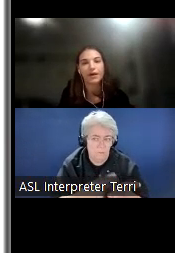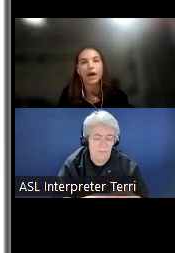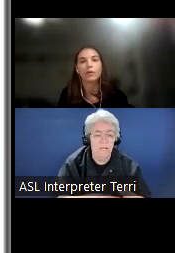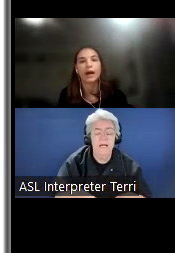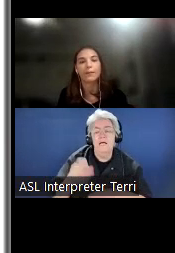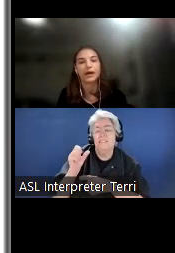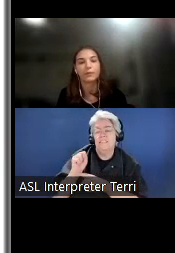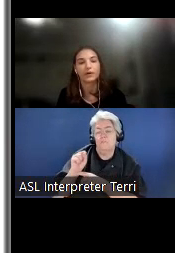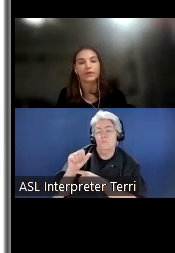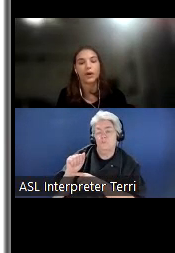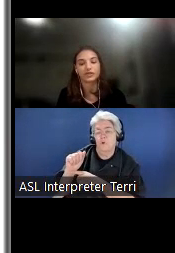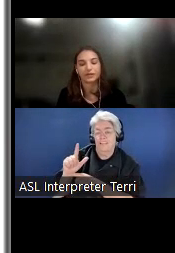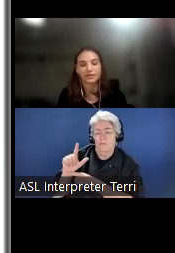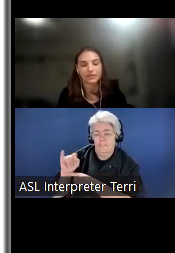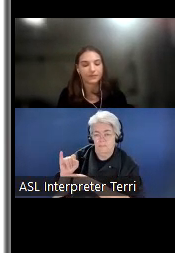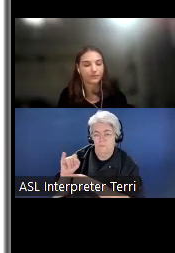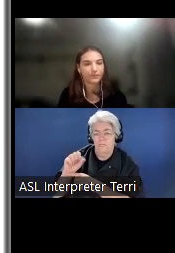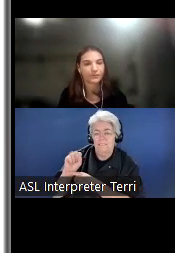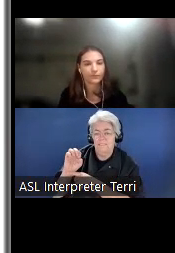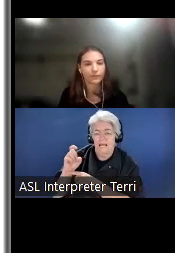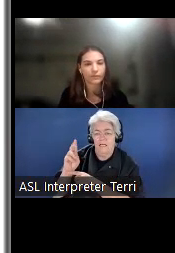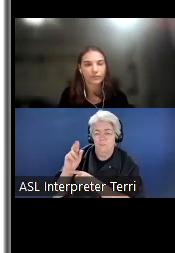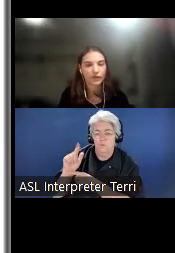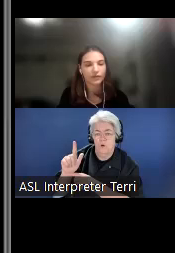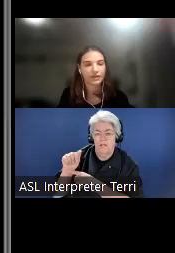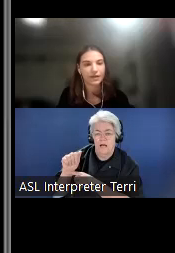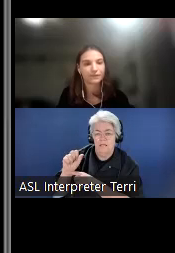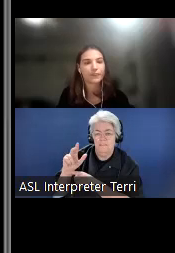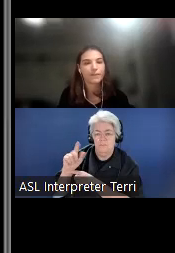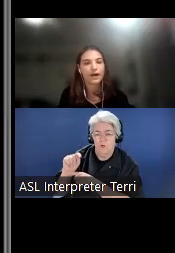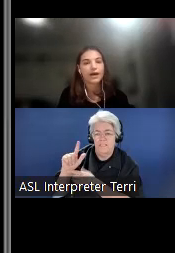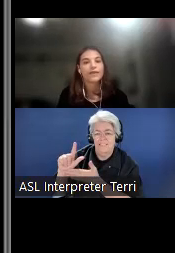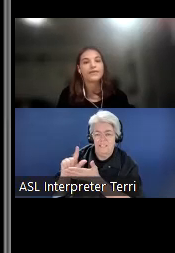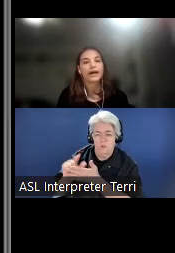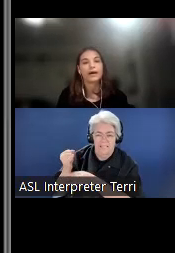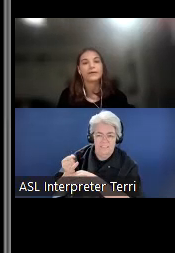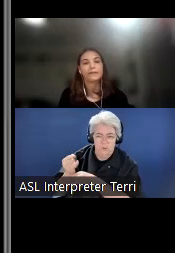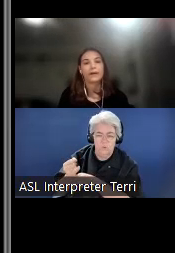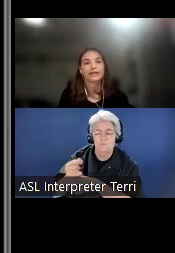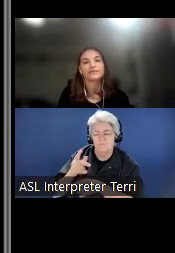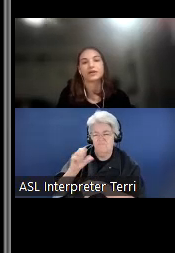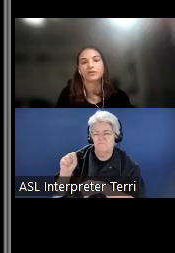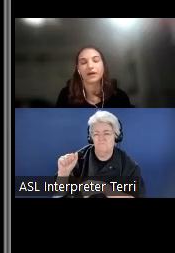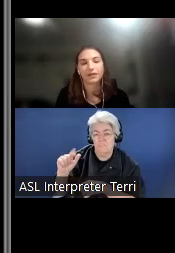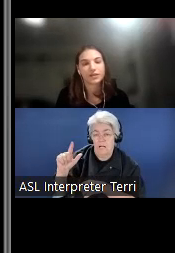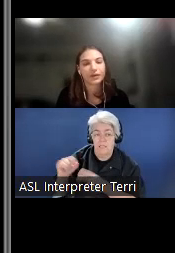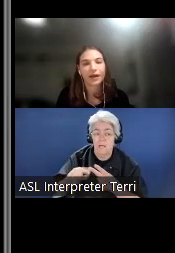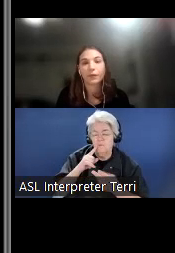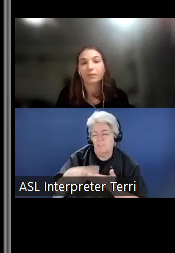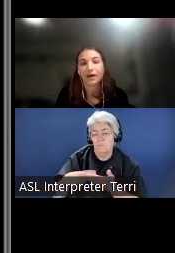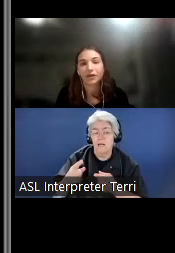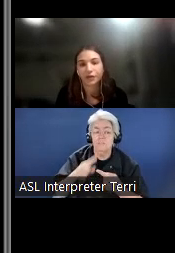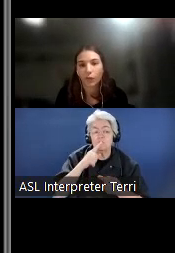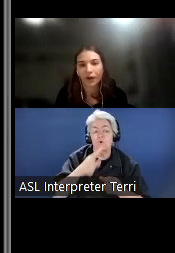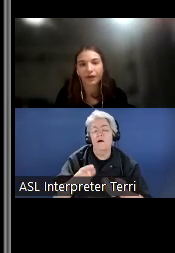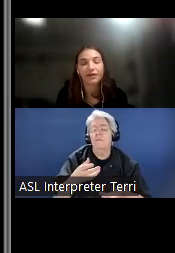Institute, and we'll wrap it up with questions. Next slide. The economic impact of sexual violence. So